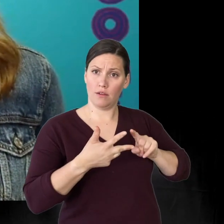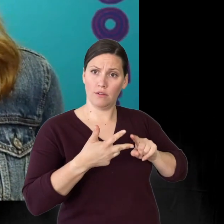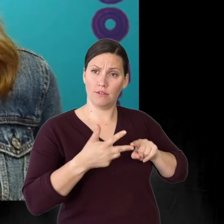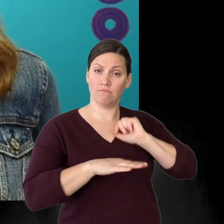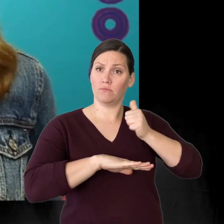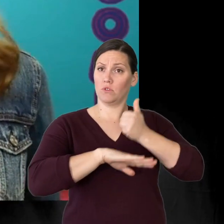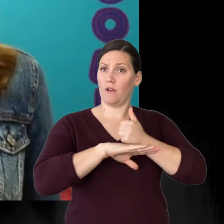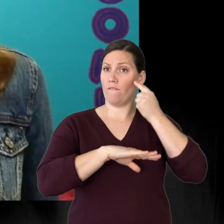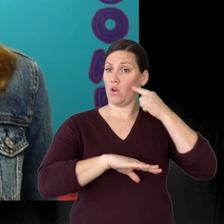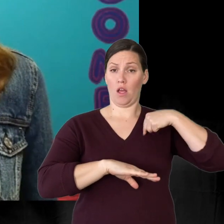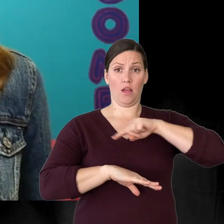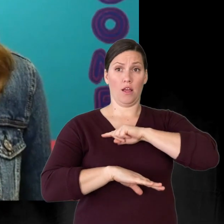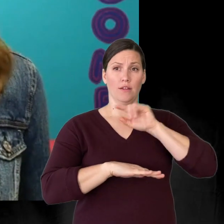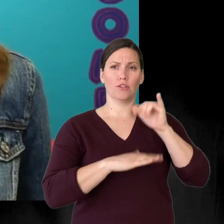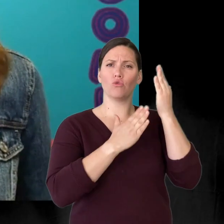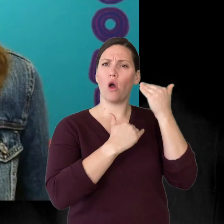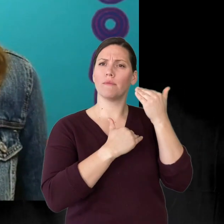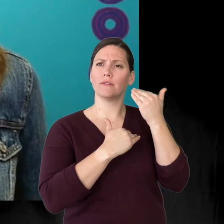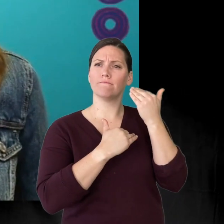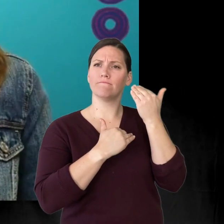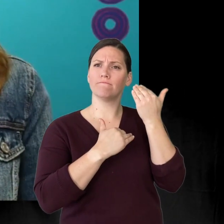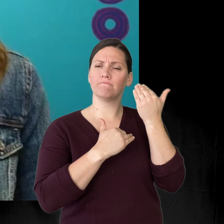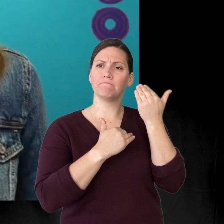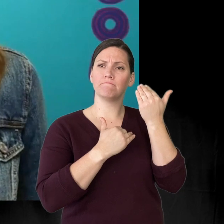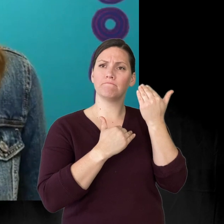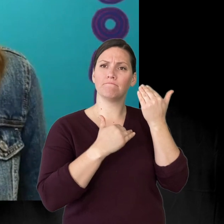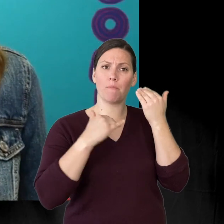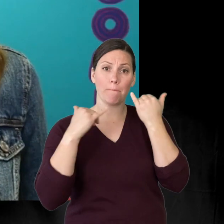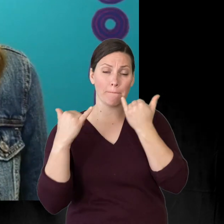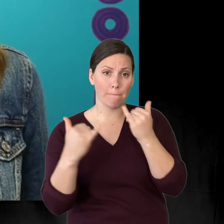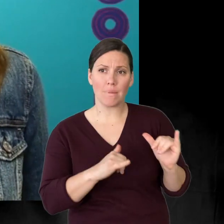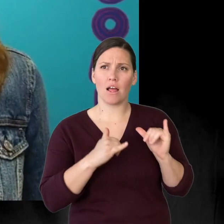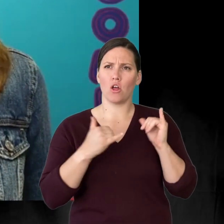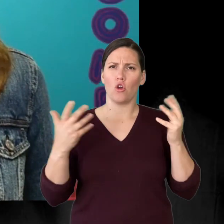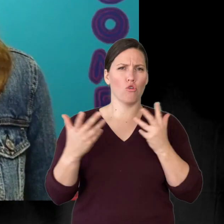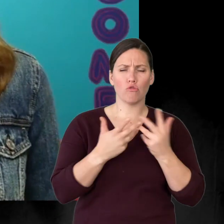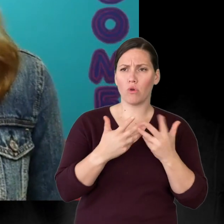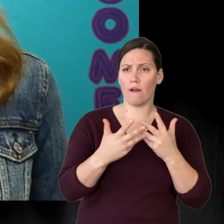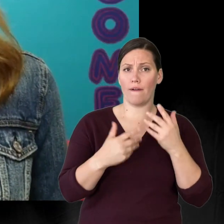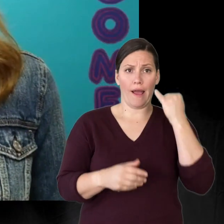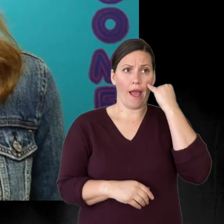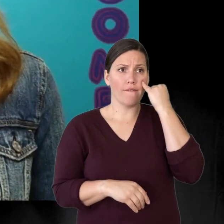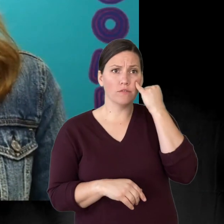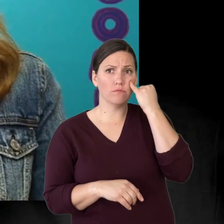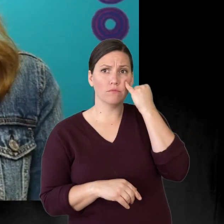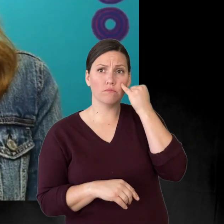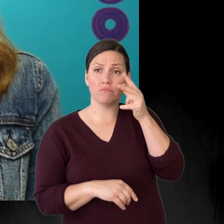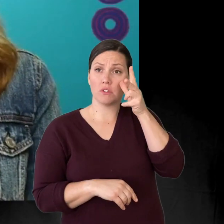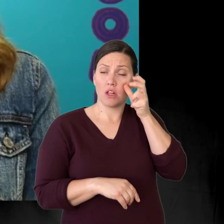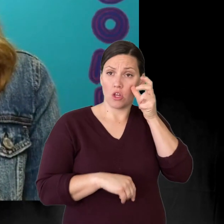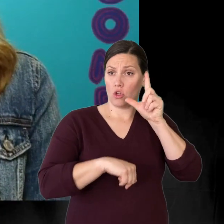I've selected for us that I truly hope that you will press play on regardless of if you're watching the others or not is by Lutheran